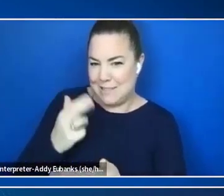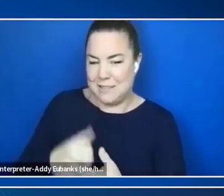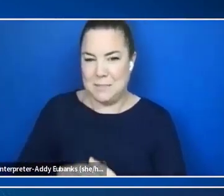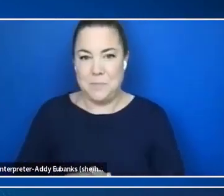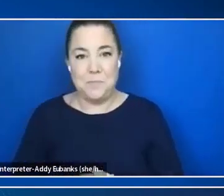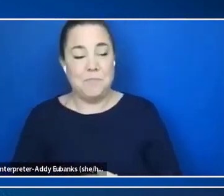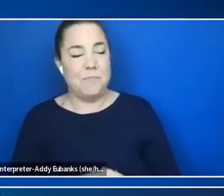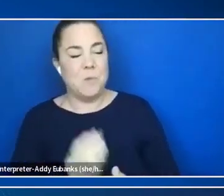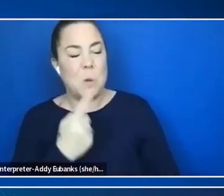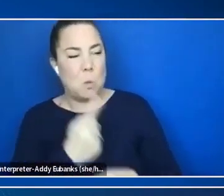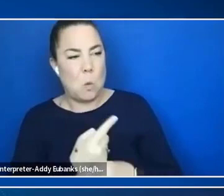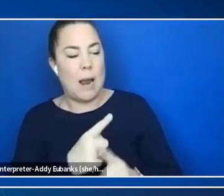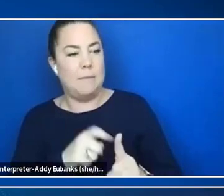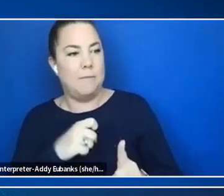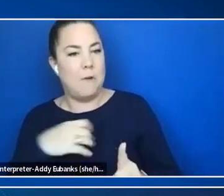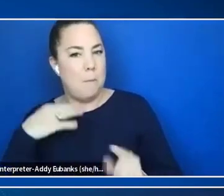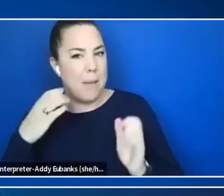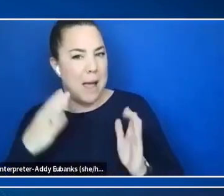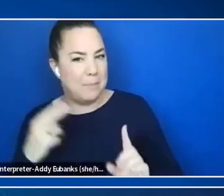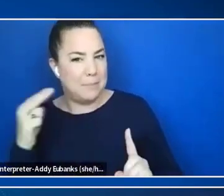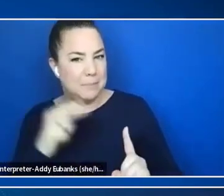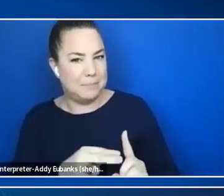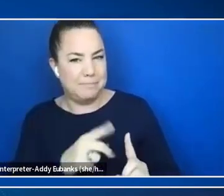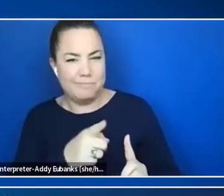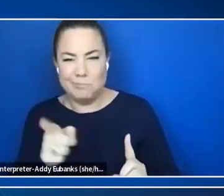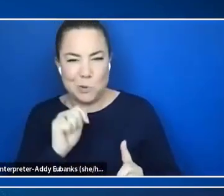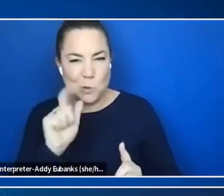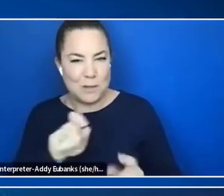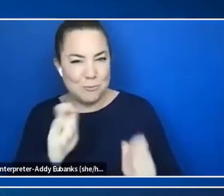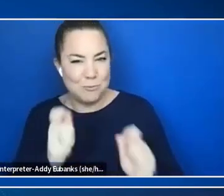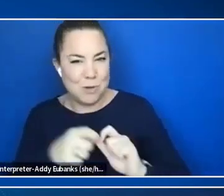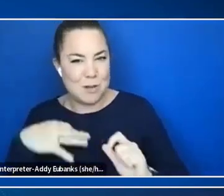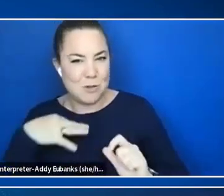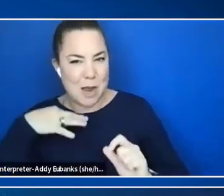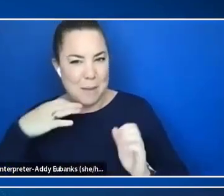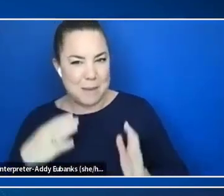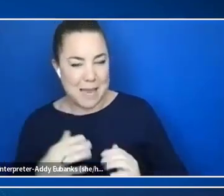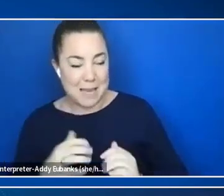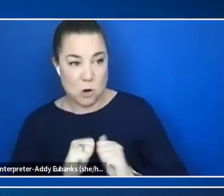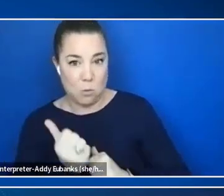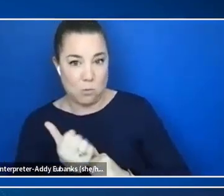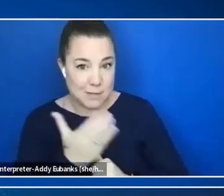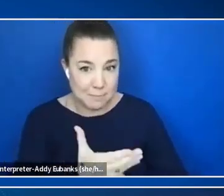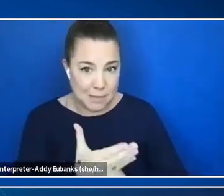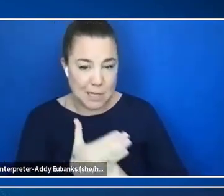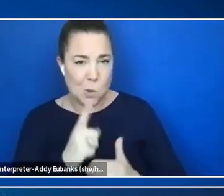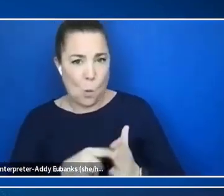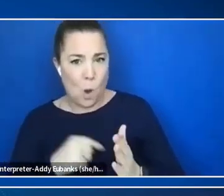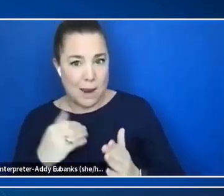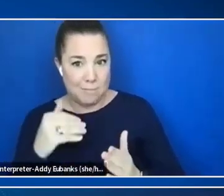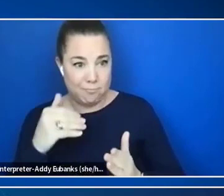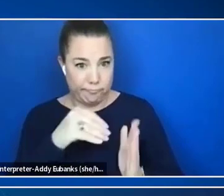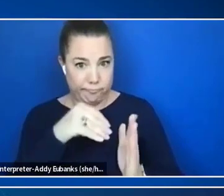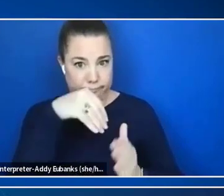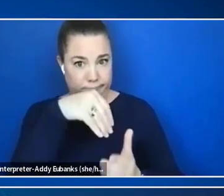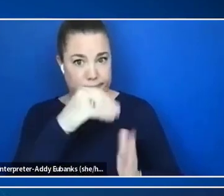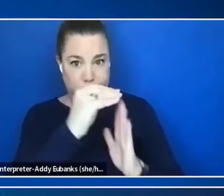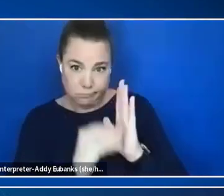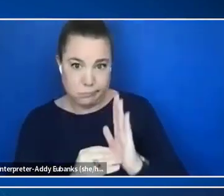perspective, you're not changing your application in terms of how it's submitted and what's in your application.